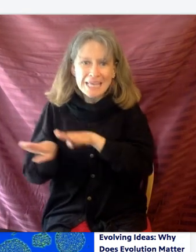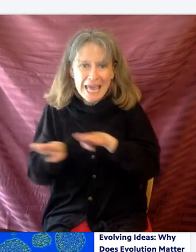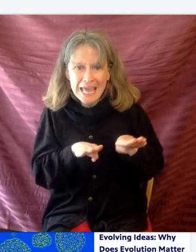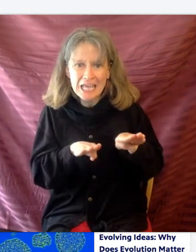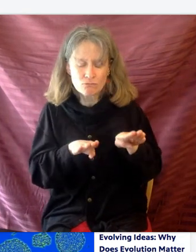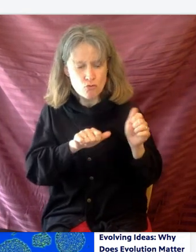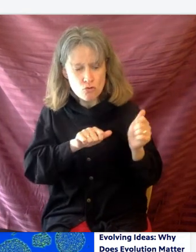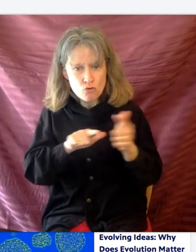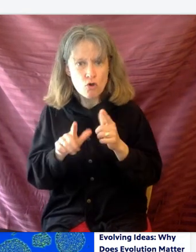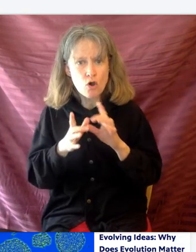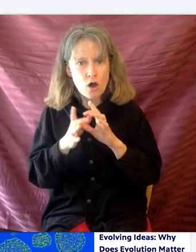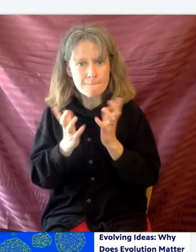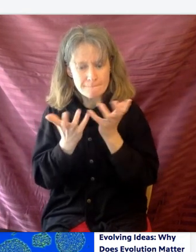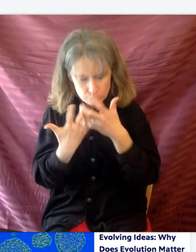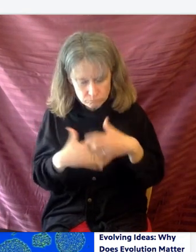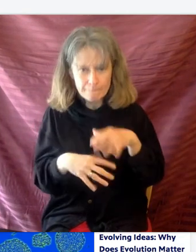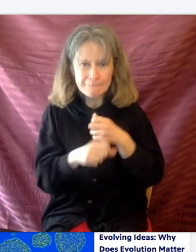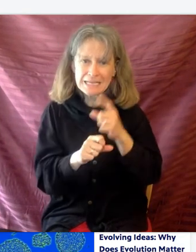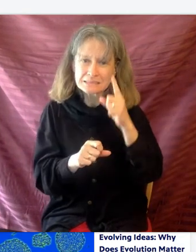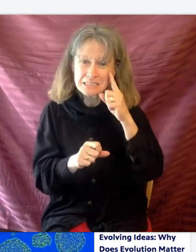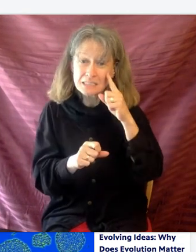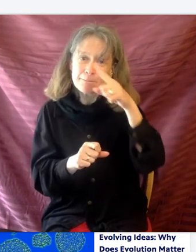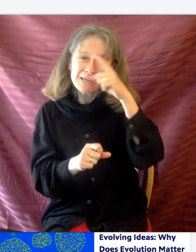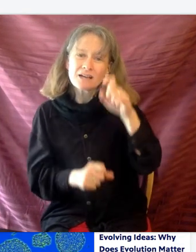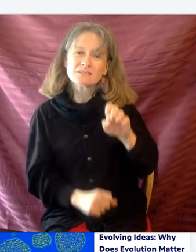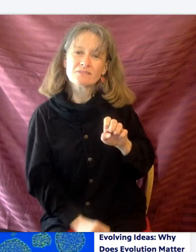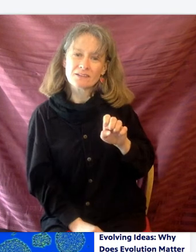and all tie together because of evolution.